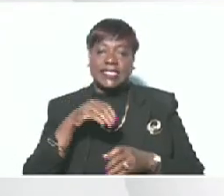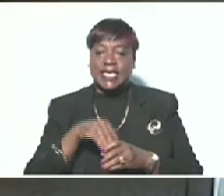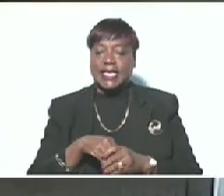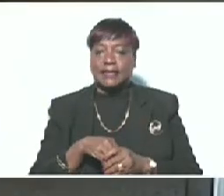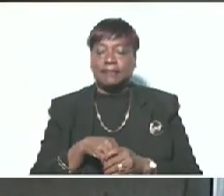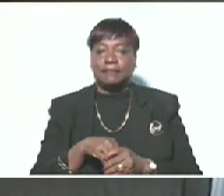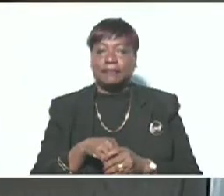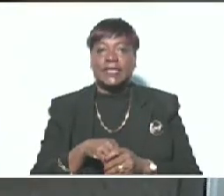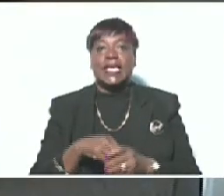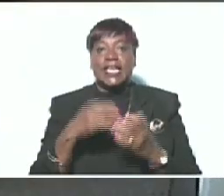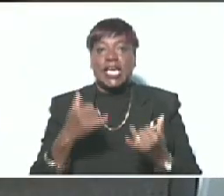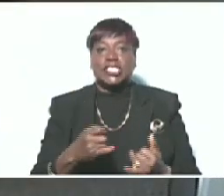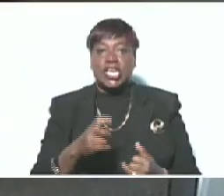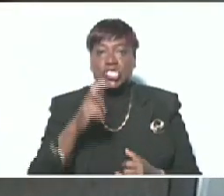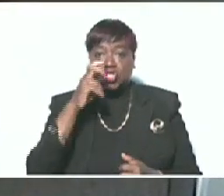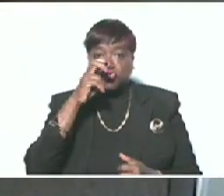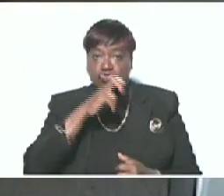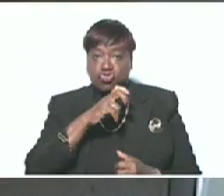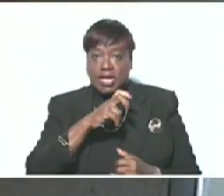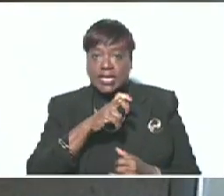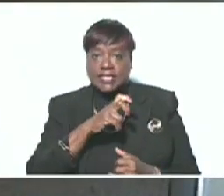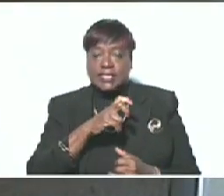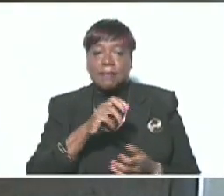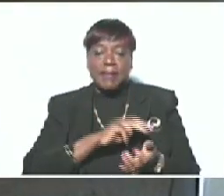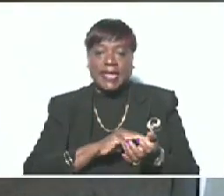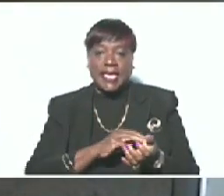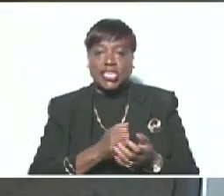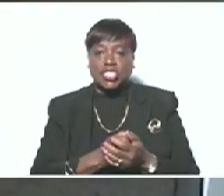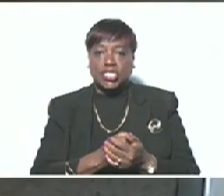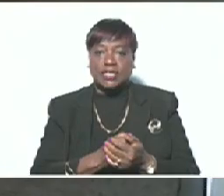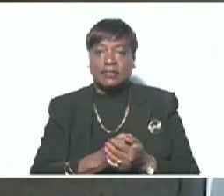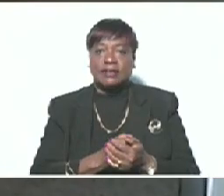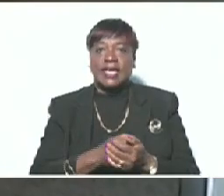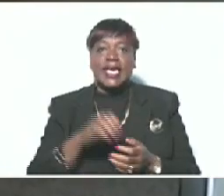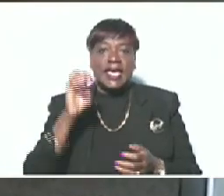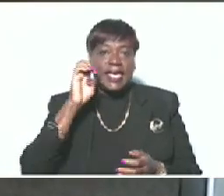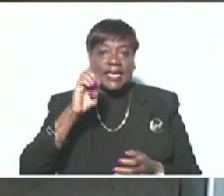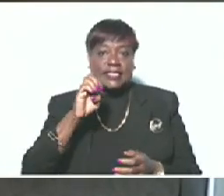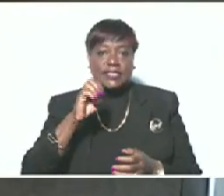medication for Sharon, Mr. Taylor says he's fine. He's just had to increase his water intake.